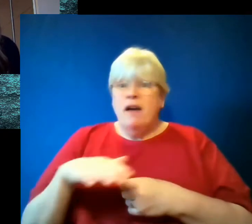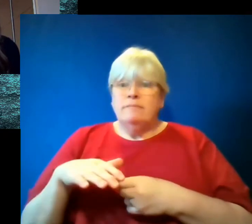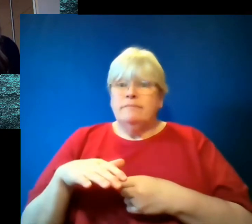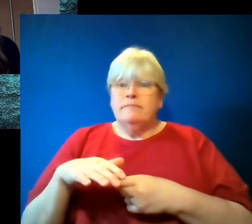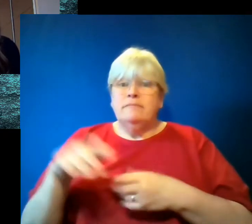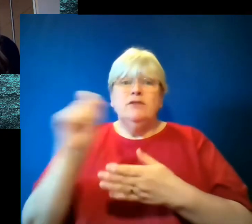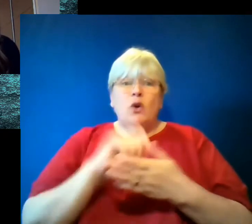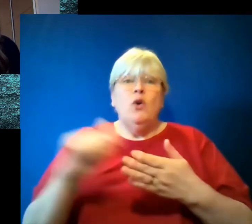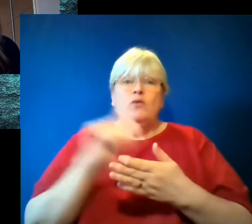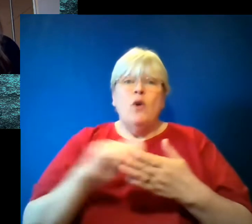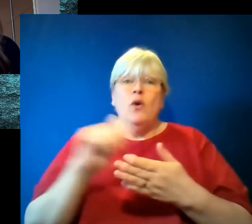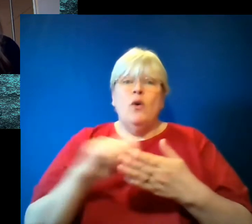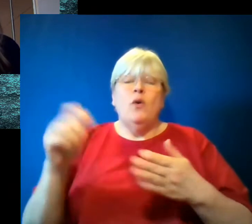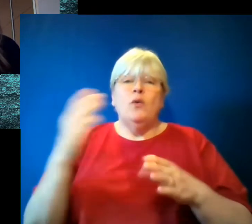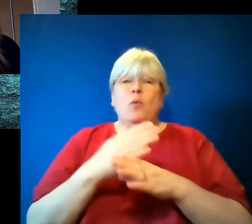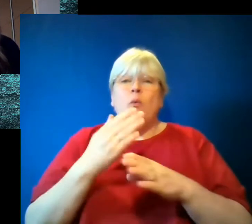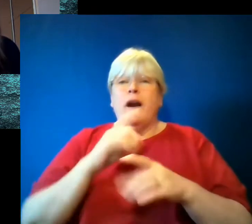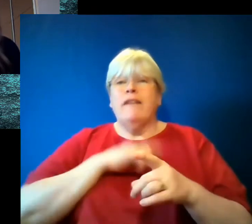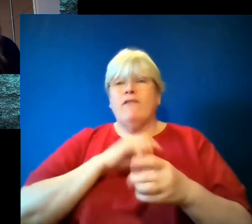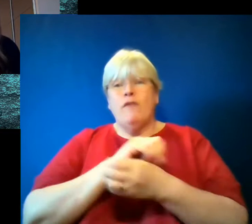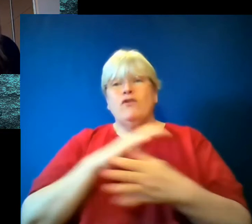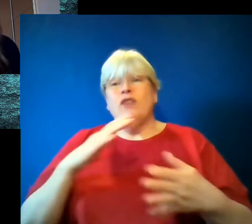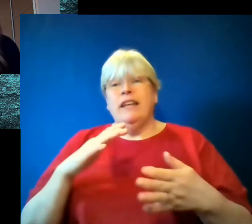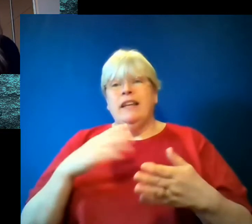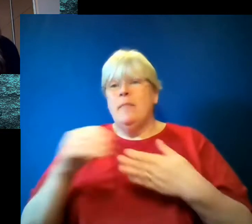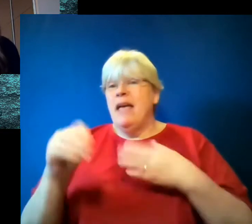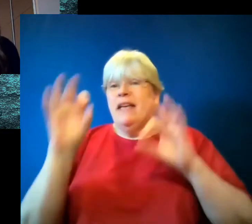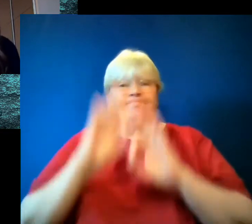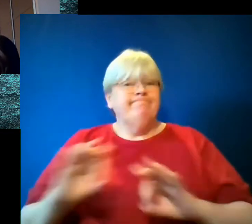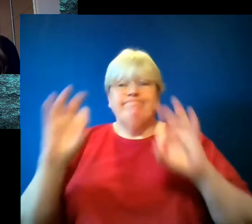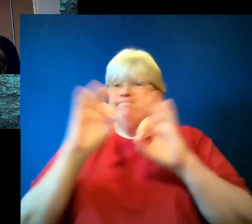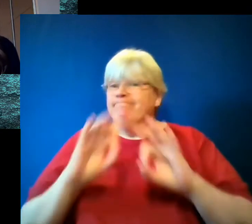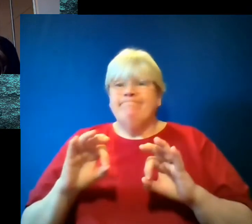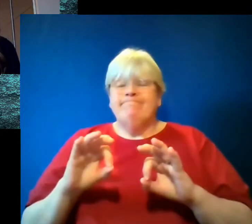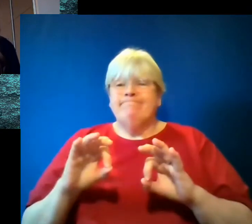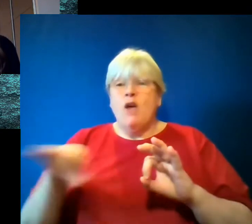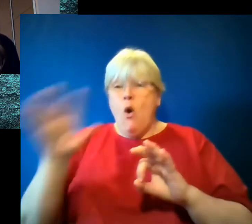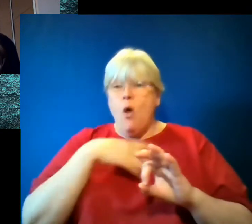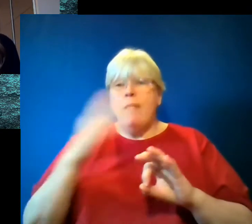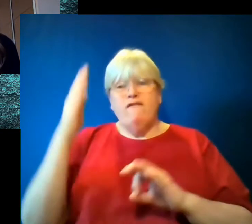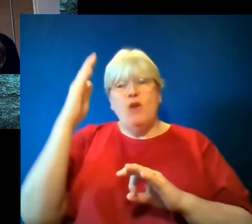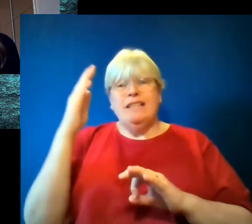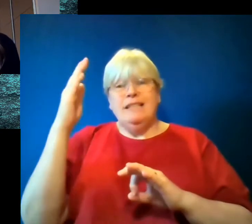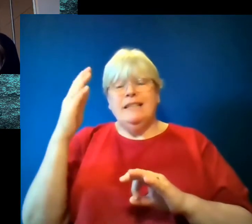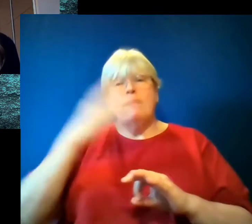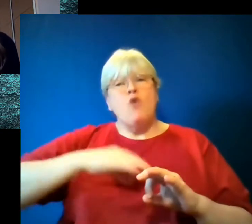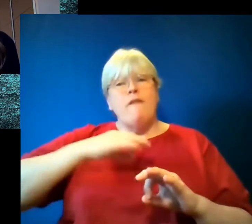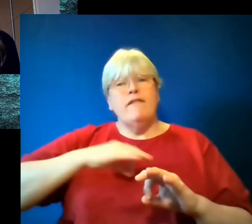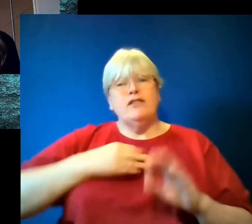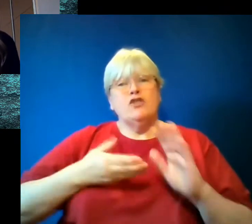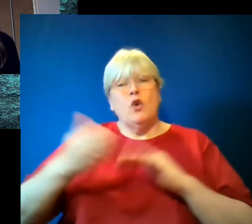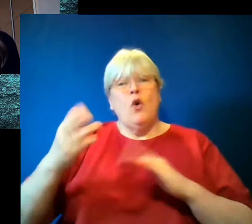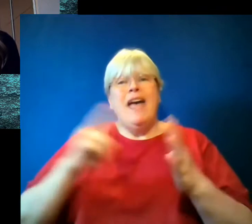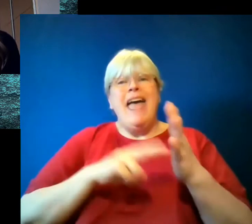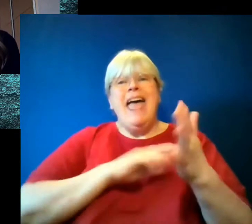for this worked for free. Nobody got paid. I didn't get paid. Nobody did. And the profits from this book are going to